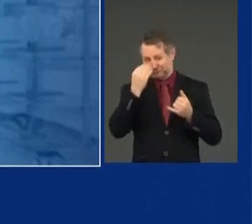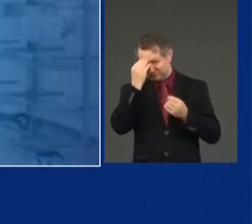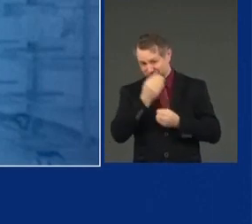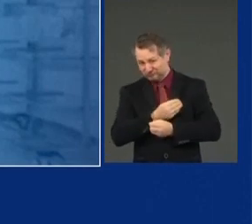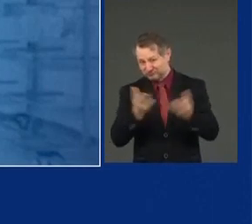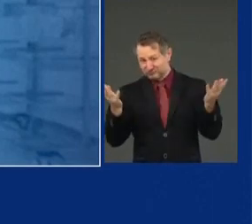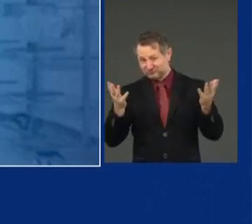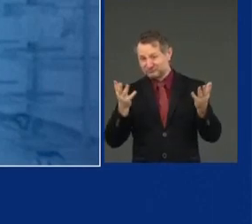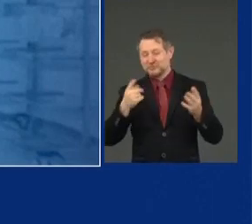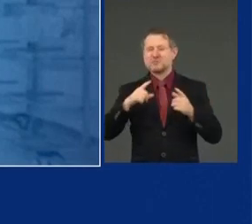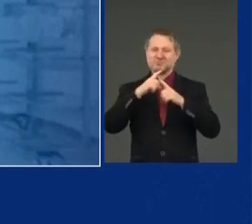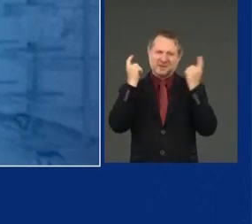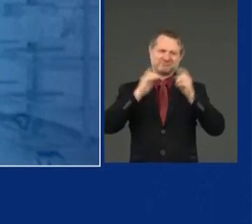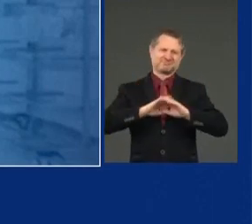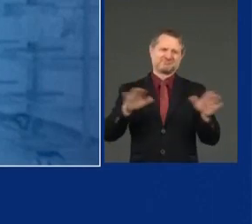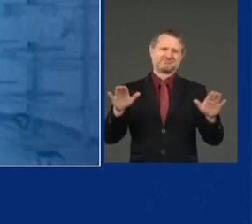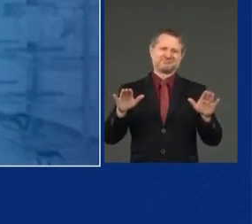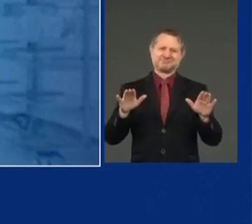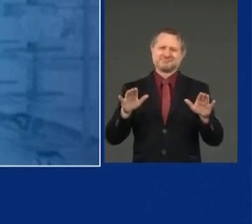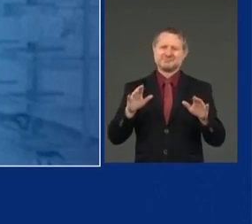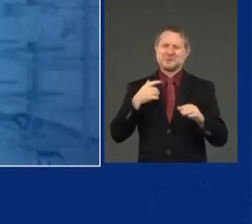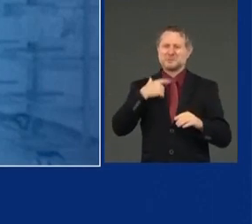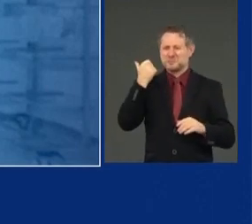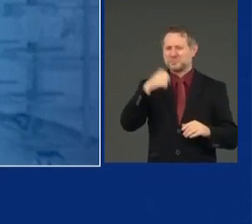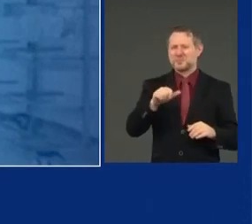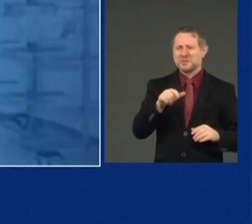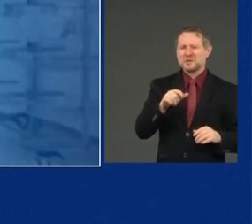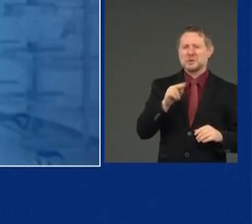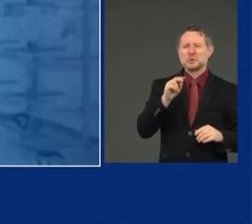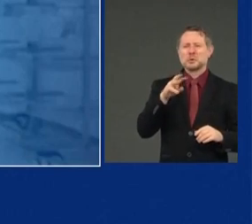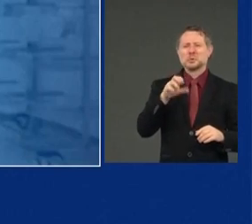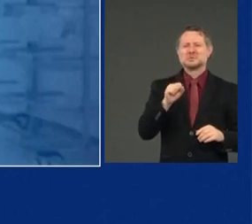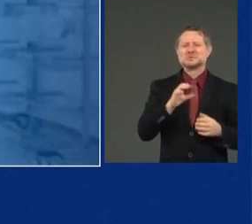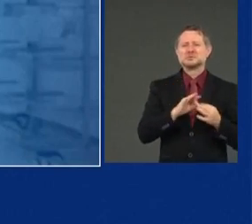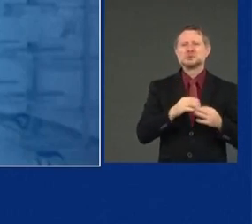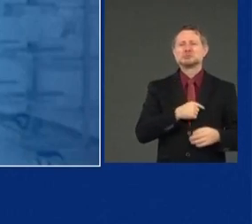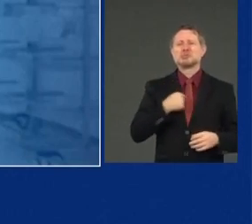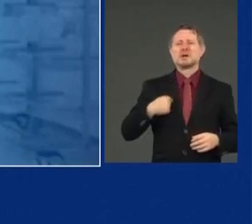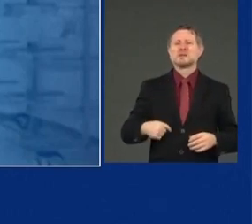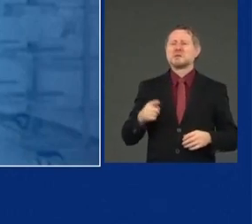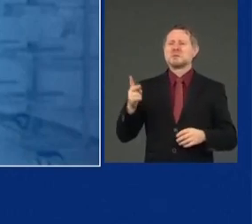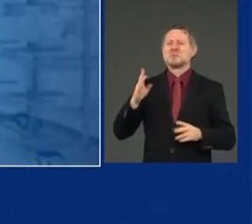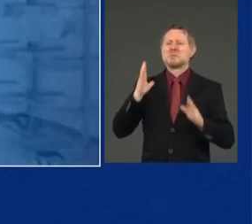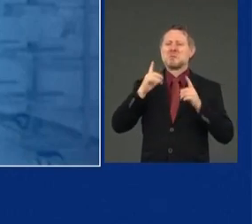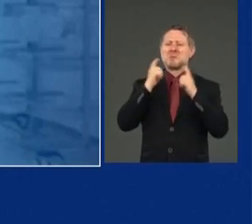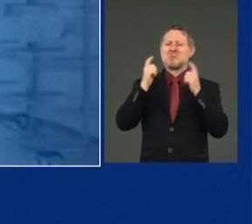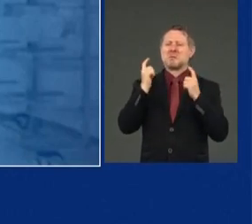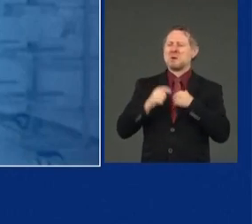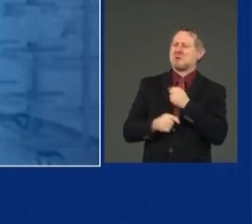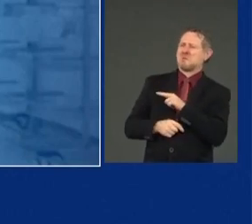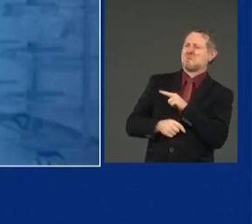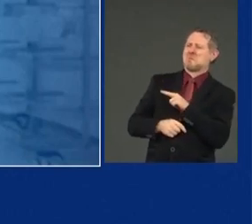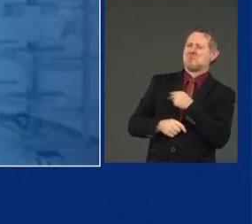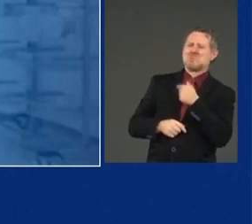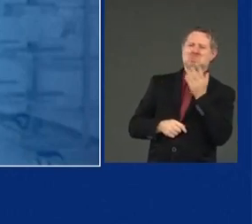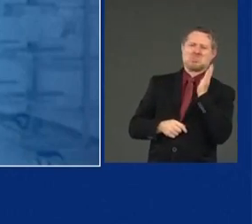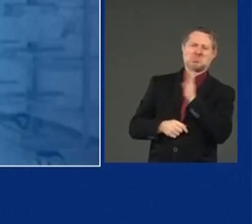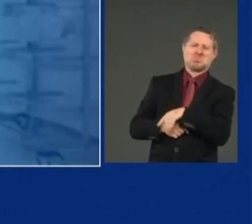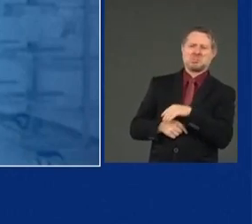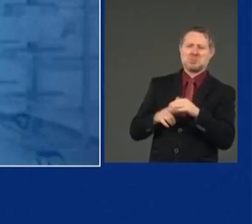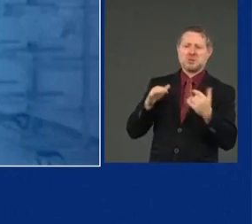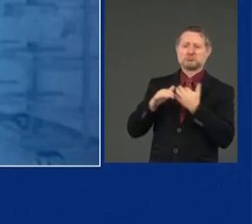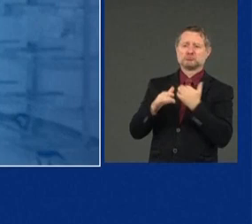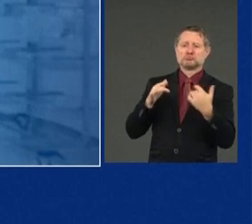Remember all those pictures of people in China always wearing masks? Oh, I wonder why they wear all those masks. They were